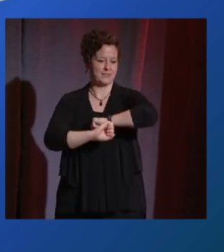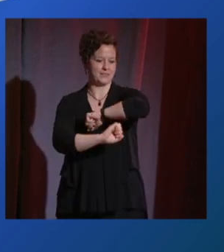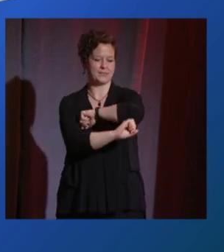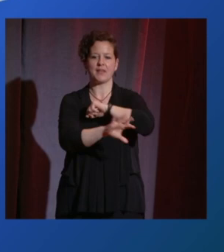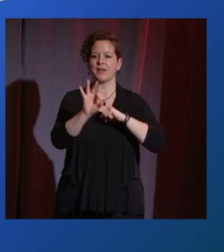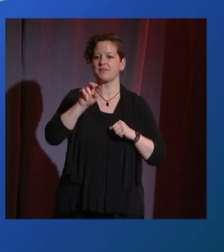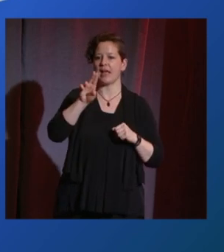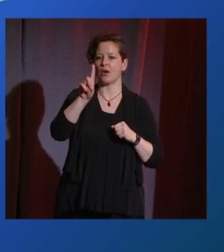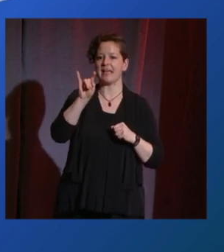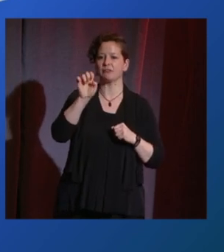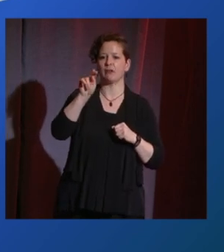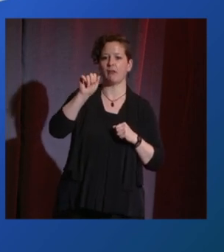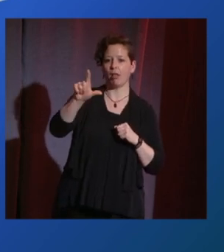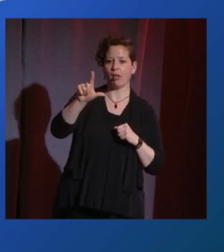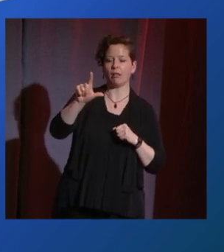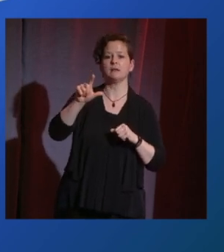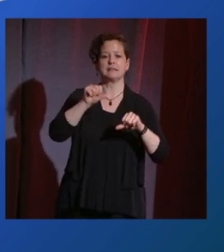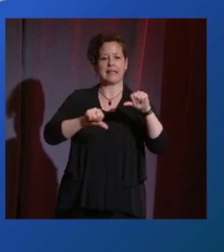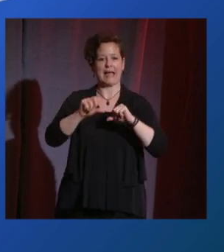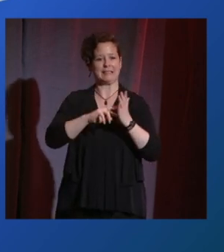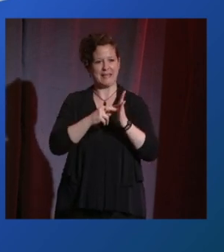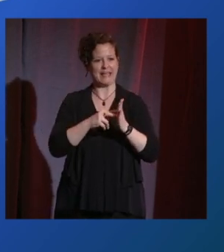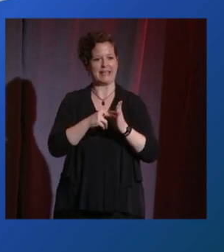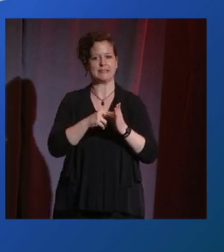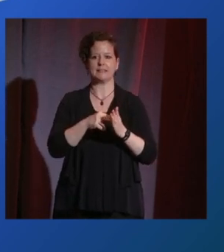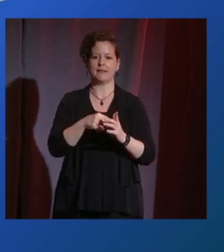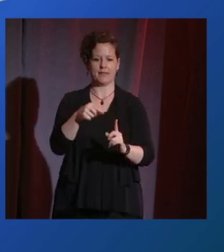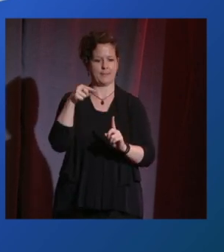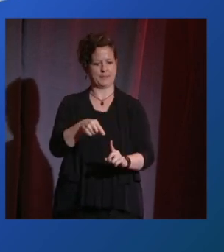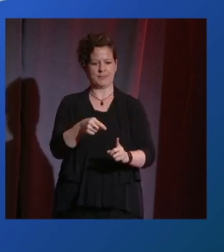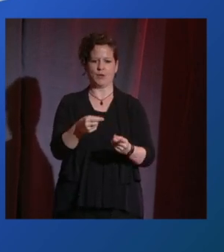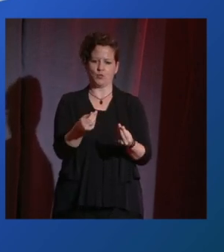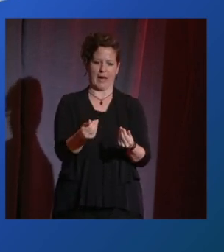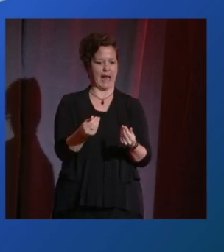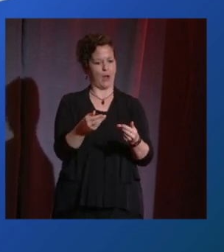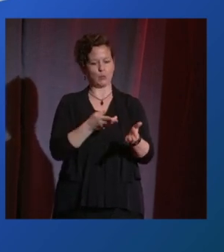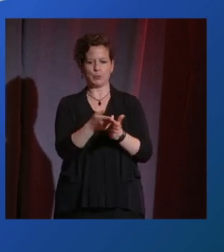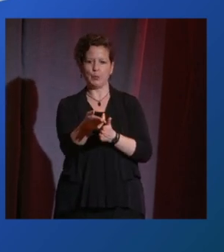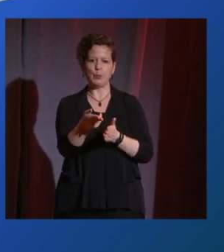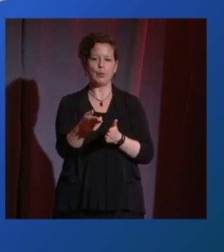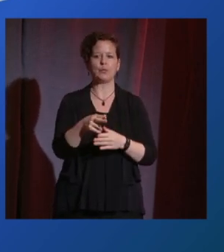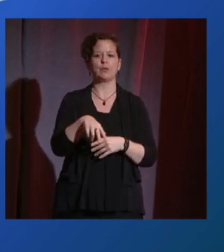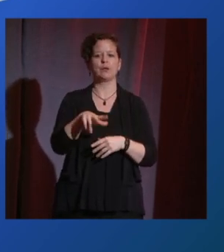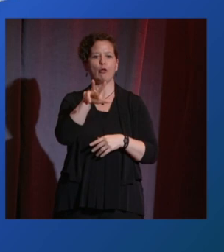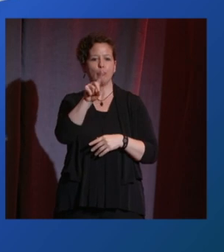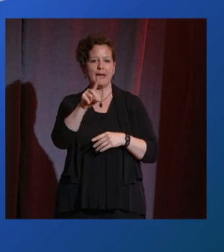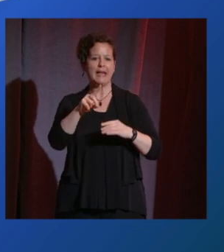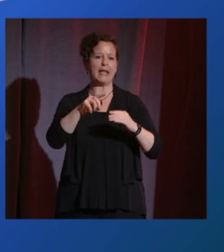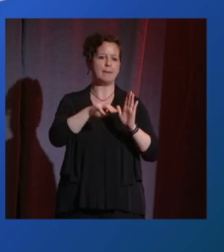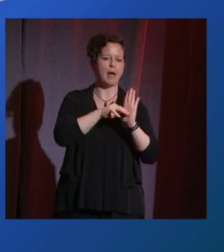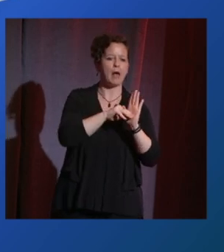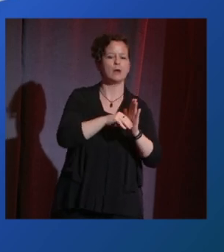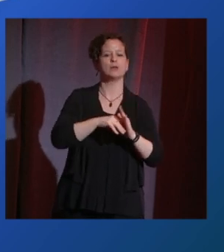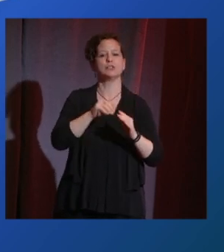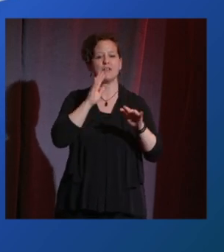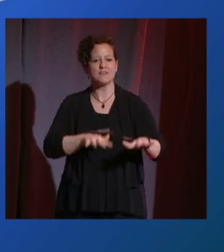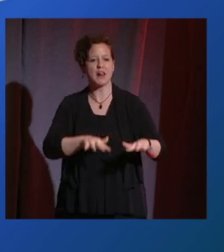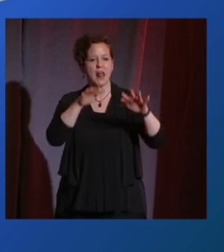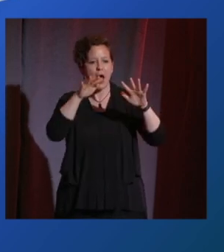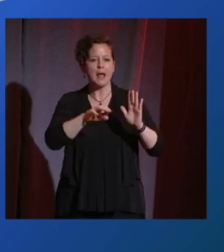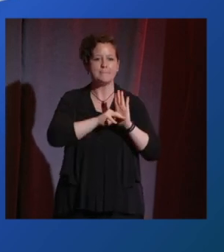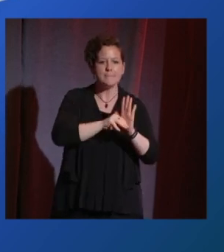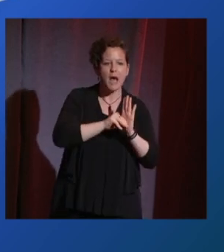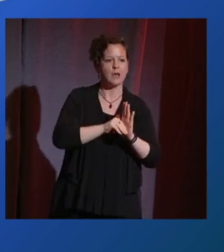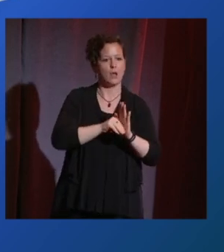truth products the ones that are you know your gravity models your terrain models your flood mapping models your base products